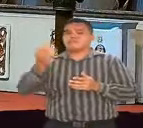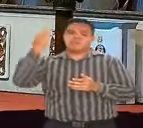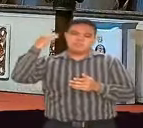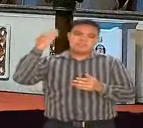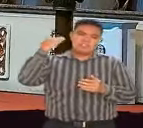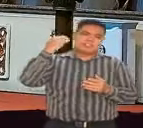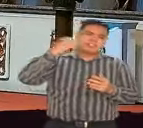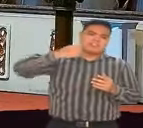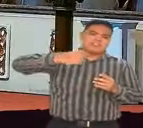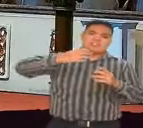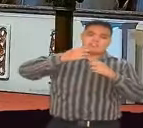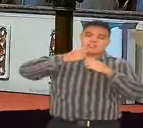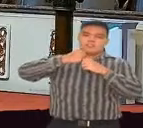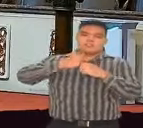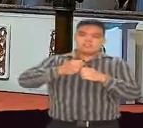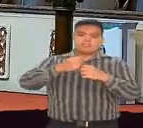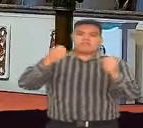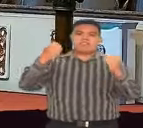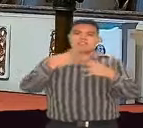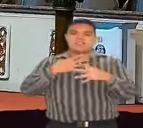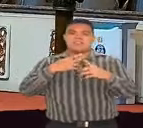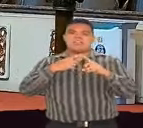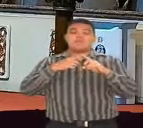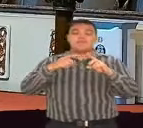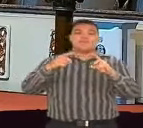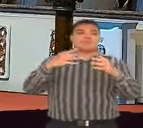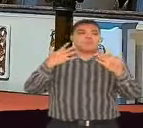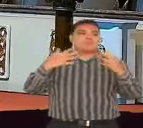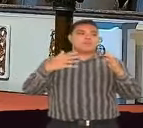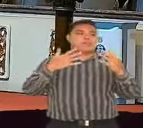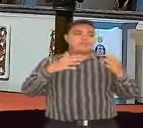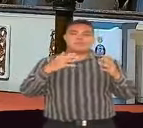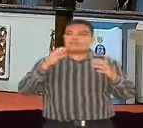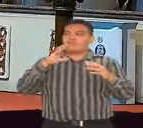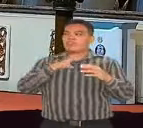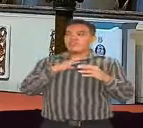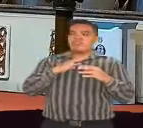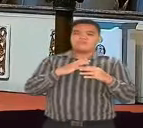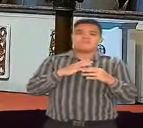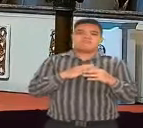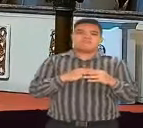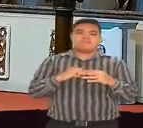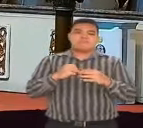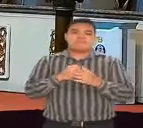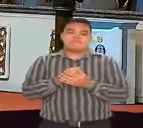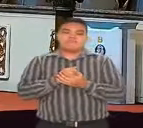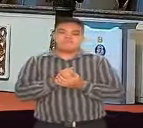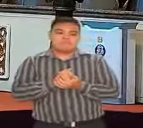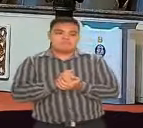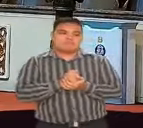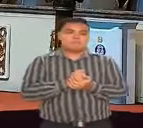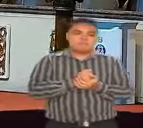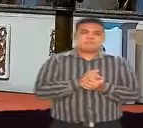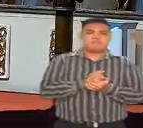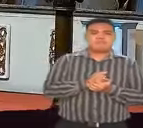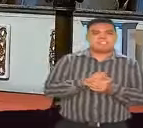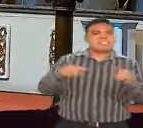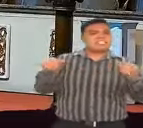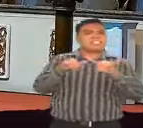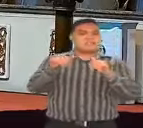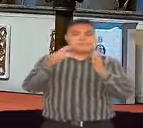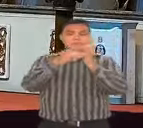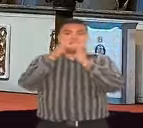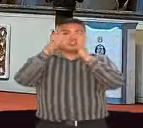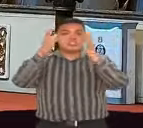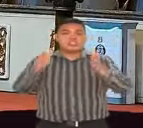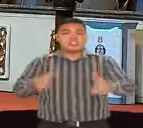Sa una lang, pagbuhi lang nimo, kuyawan ka, pero pag na anak, oh, okay, daydri. And that is what the